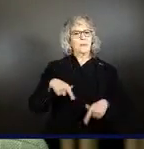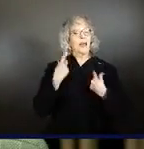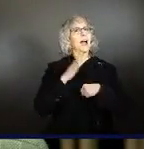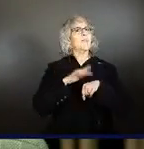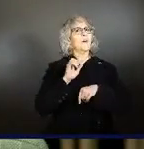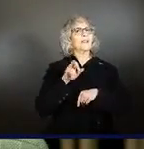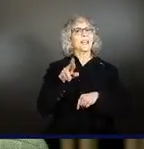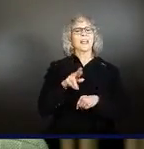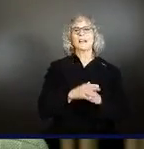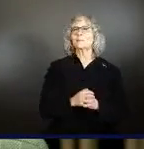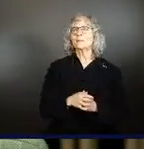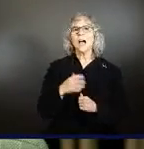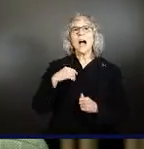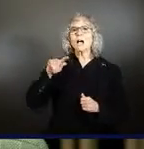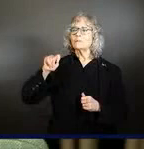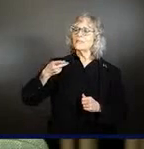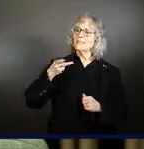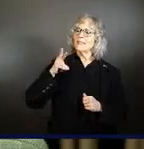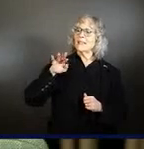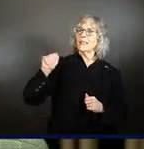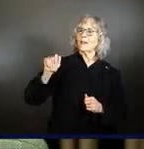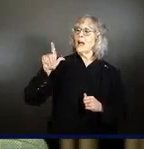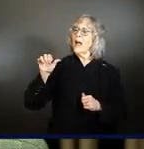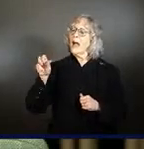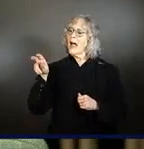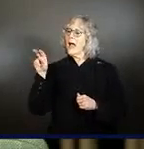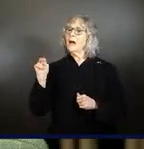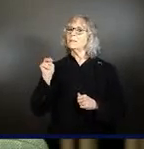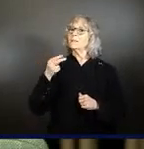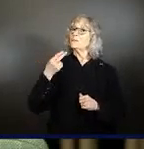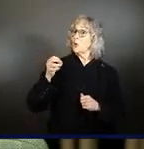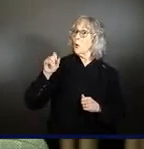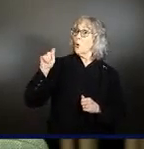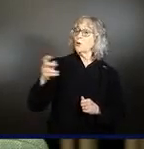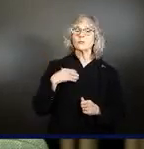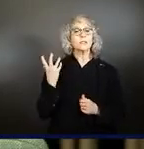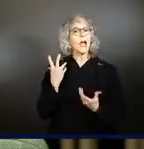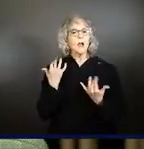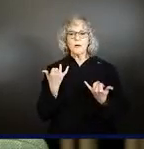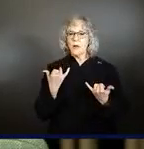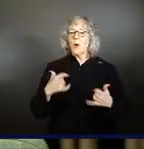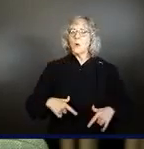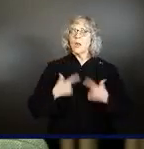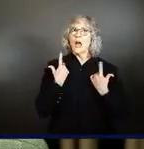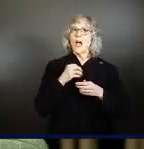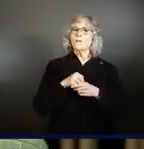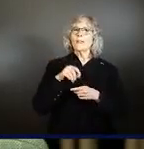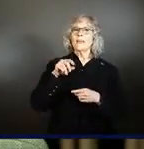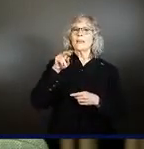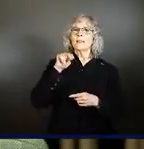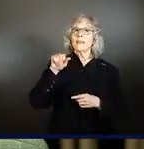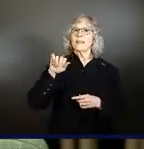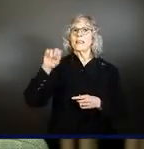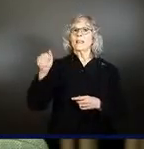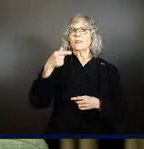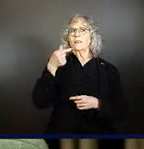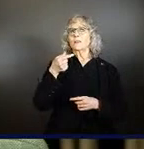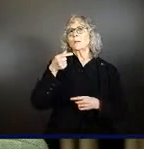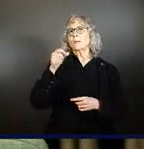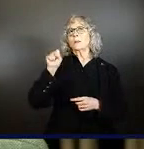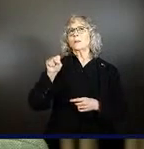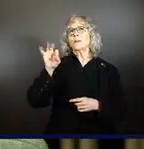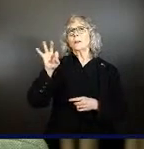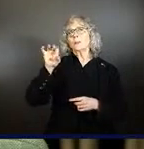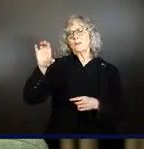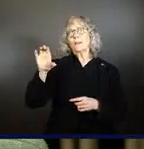Allen, and today we are joining you live from NASA's Goddard Space Flight Center in Greenbelt, Maryland. We will be taking your